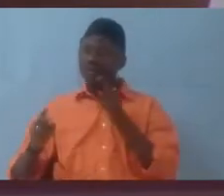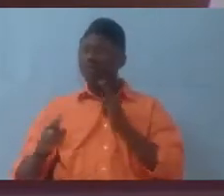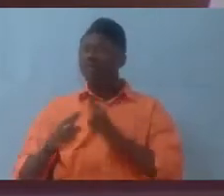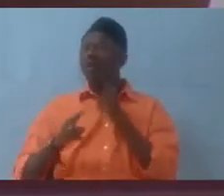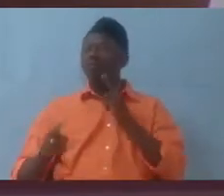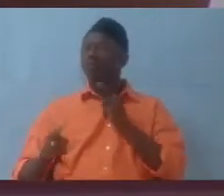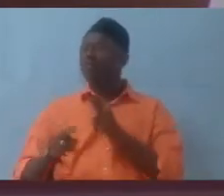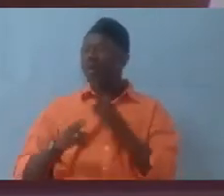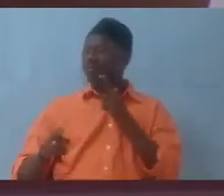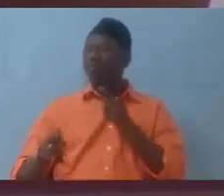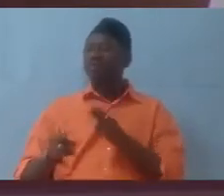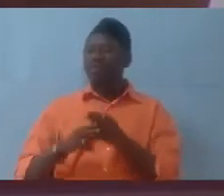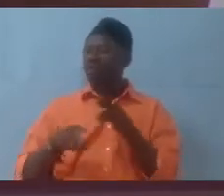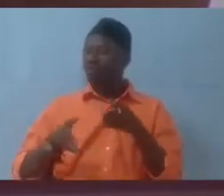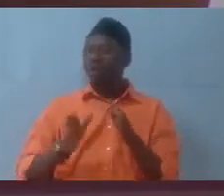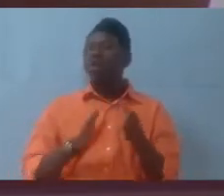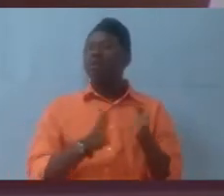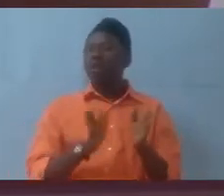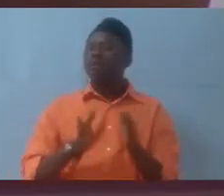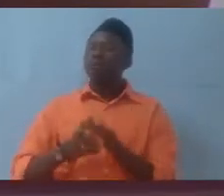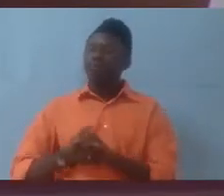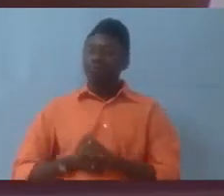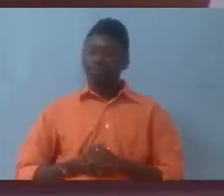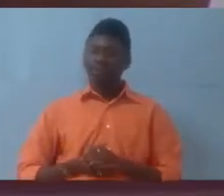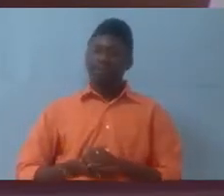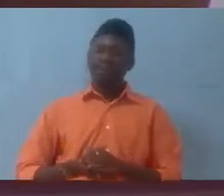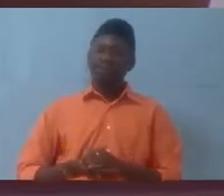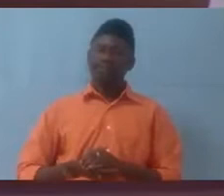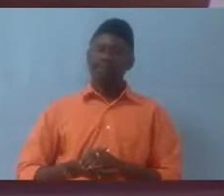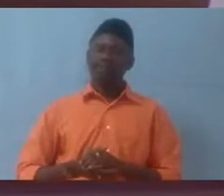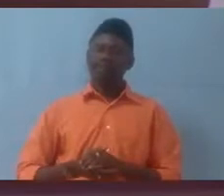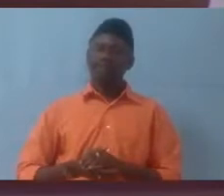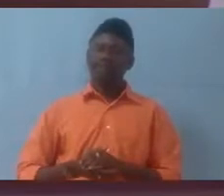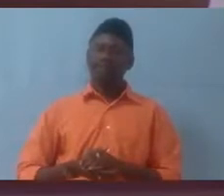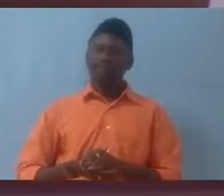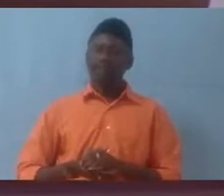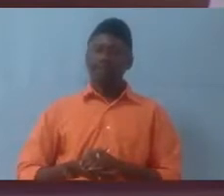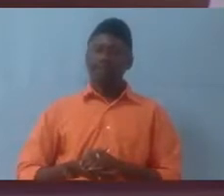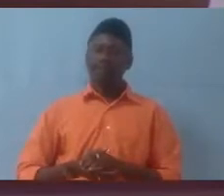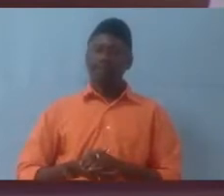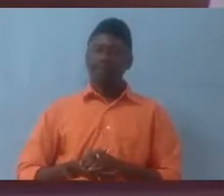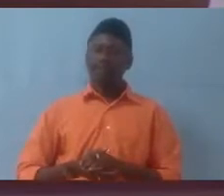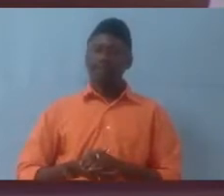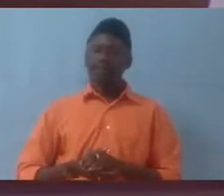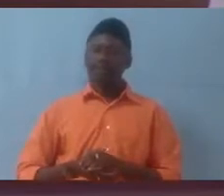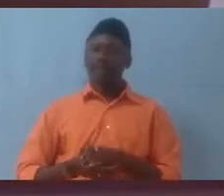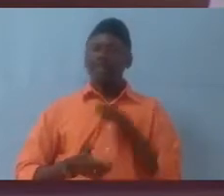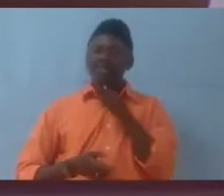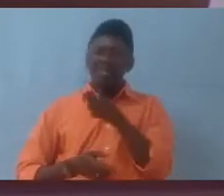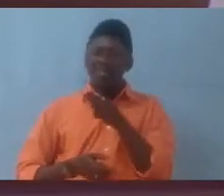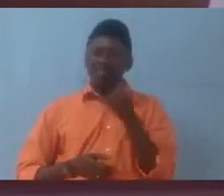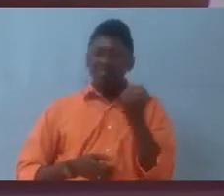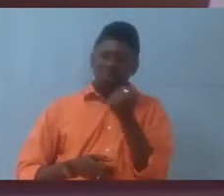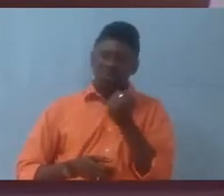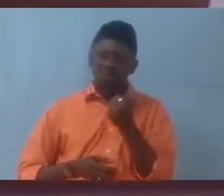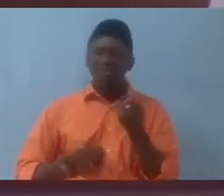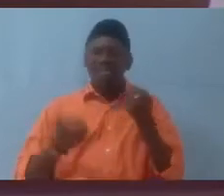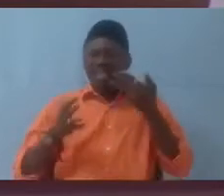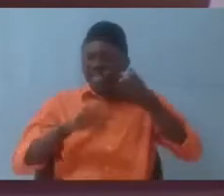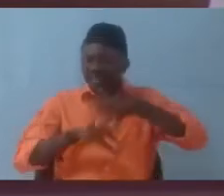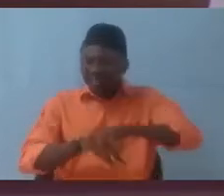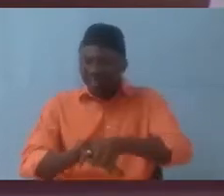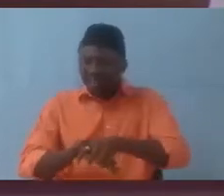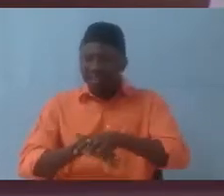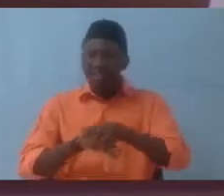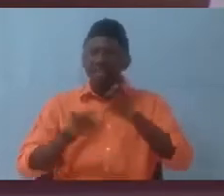nga égali wax nga fi né mbir mi layo bi dal da ngeen ko gaawaloon. Was that due to the interference or just the efficiency of your court? Ndax